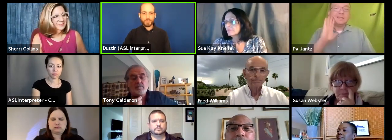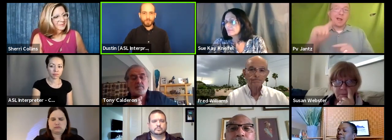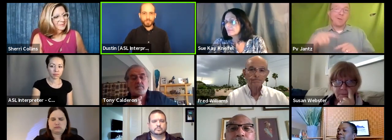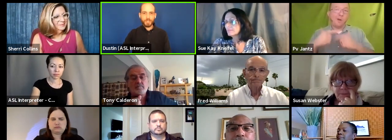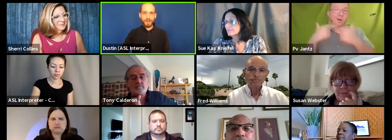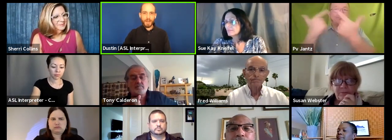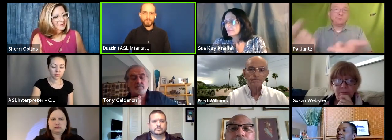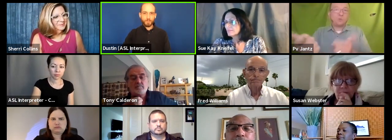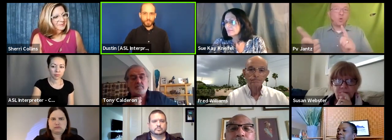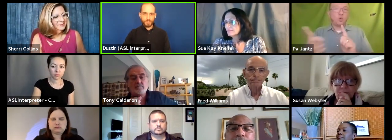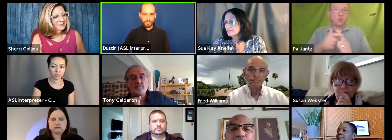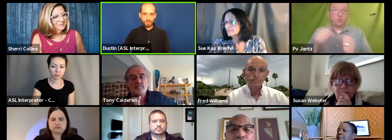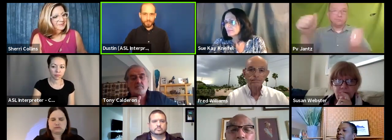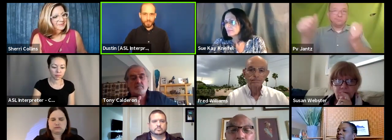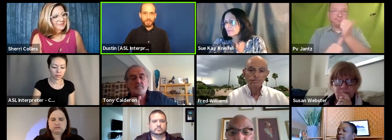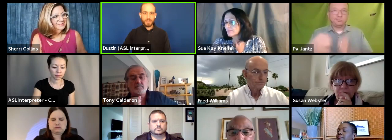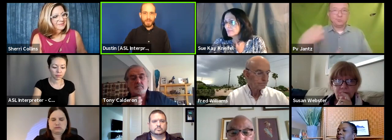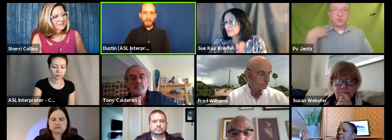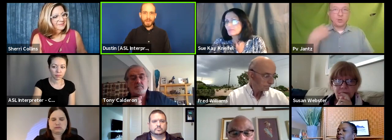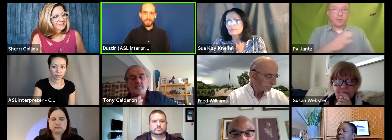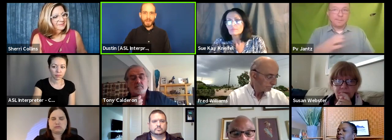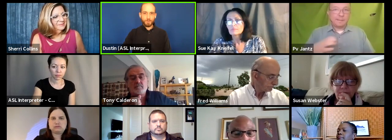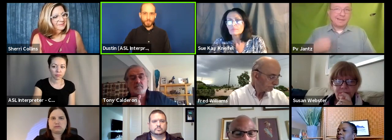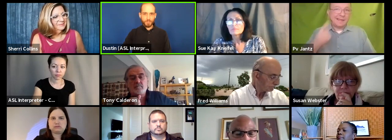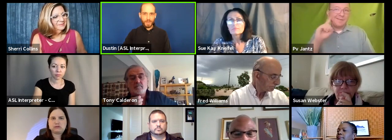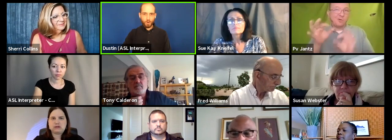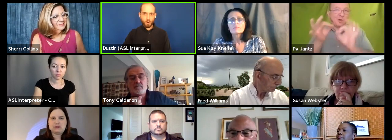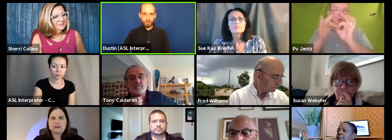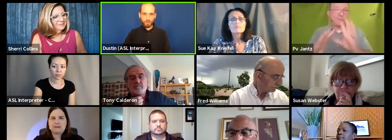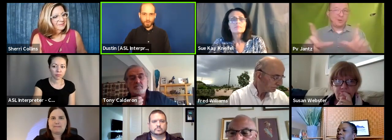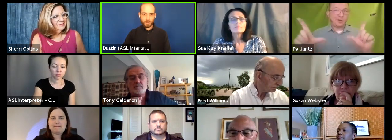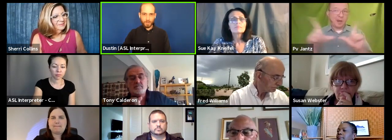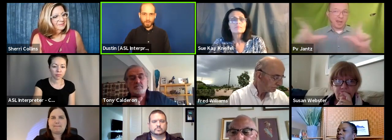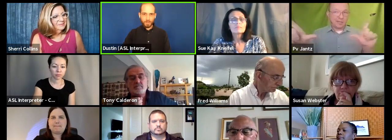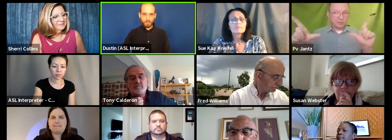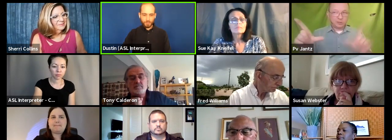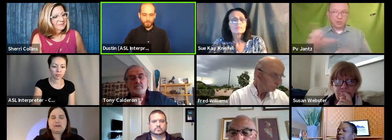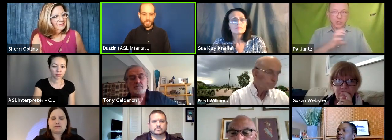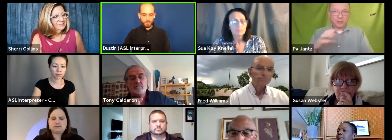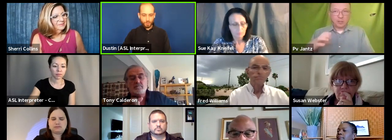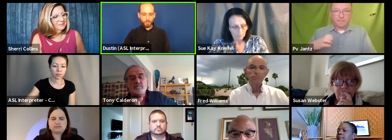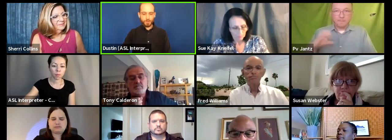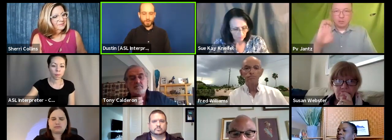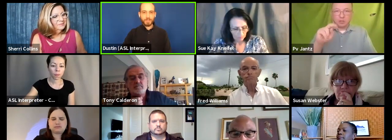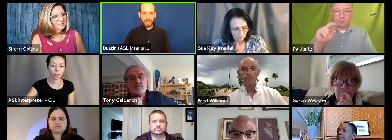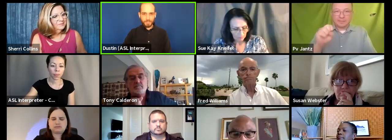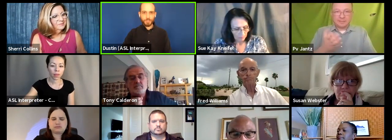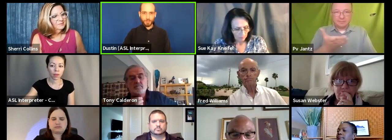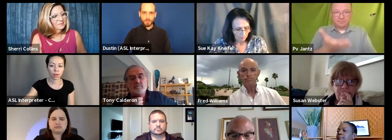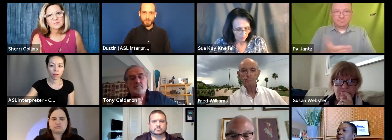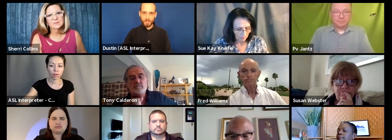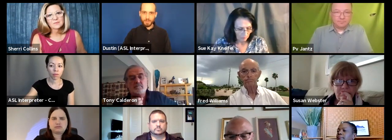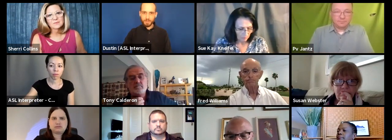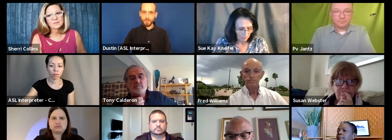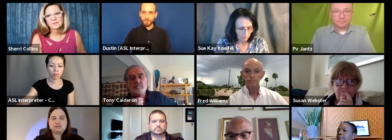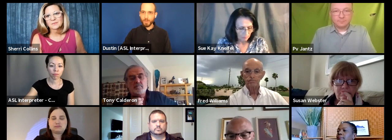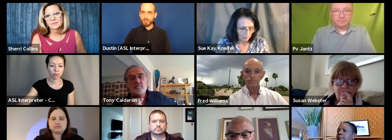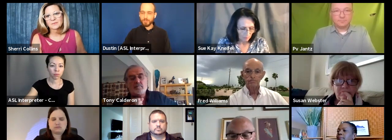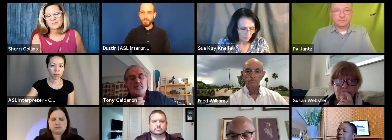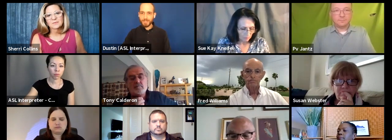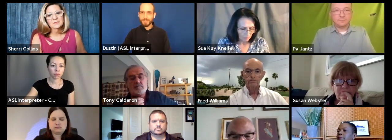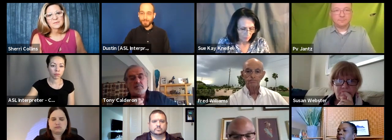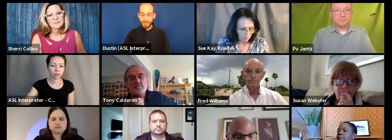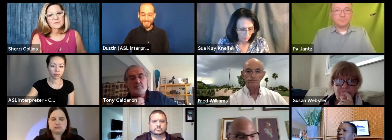Moving on to agenda item number 6, and I will turn that over to the Interpreter Licensure Committee.